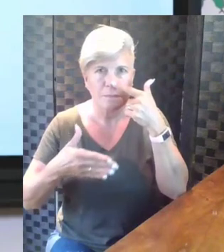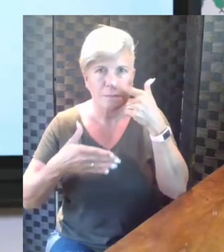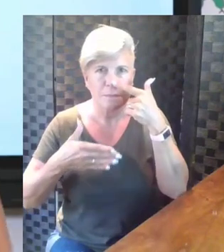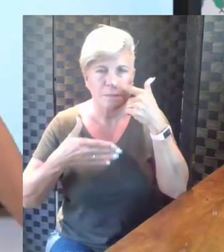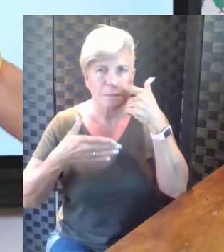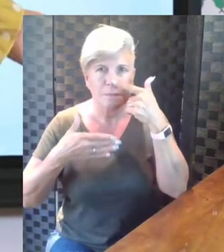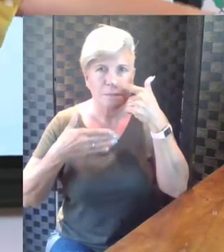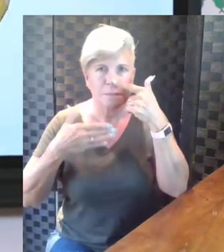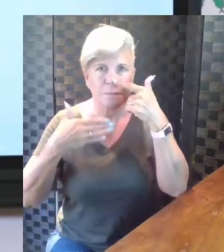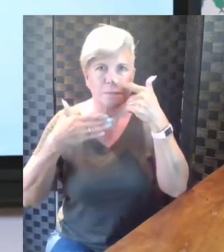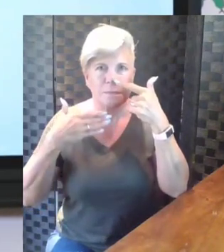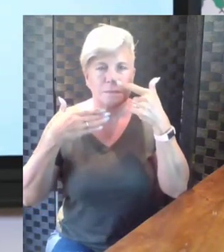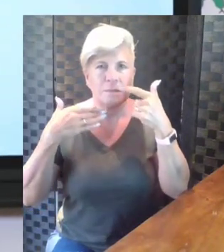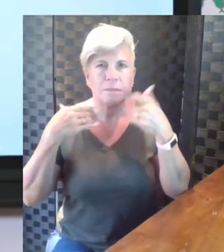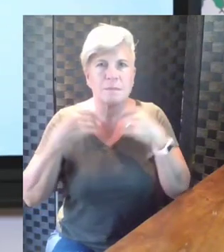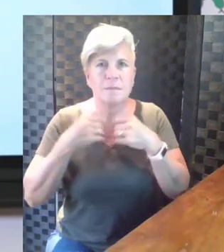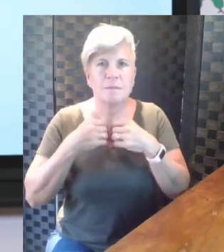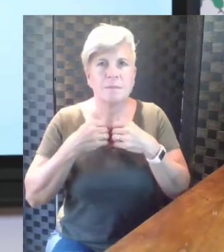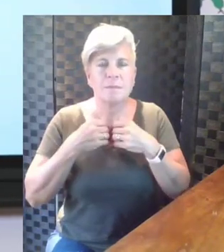Again.